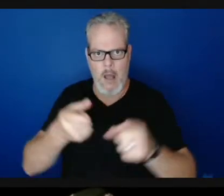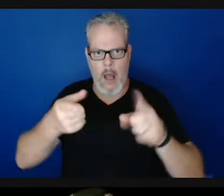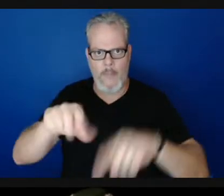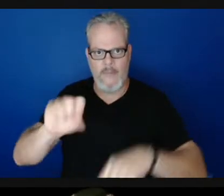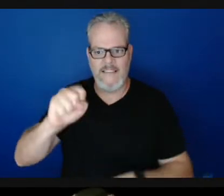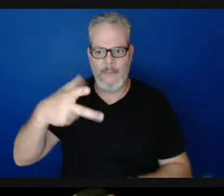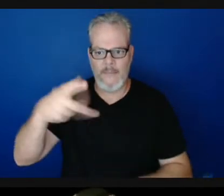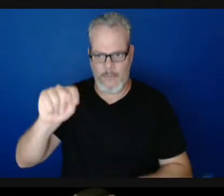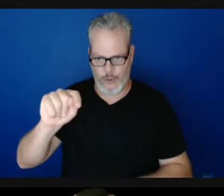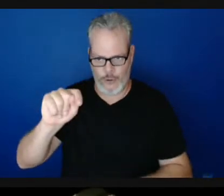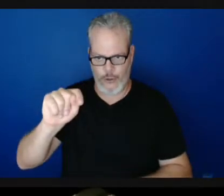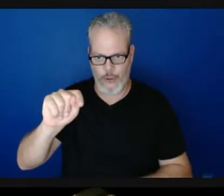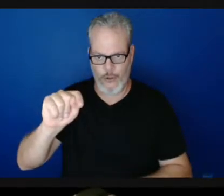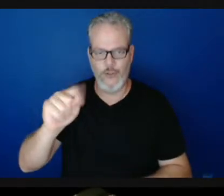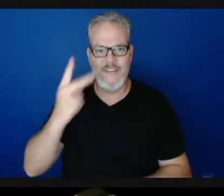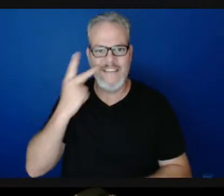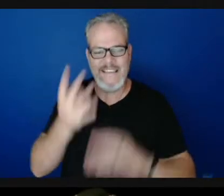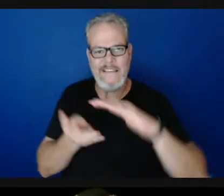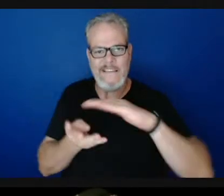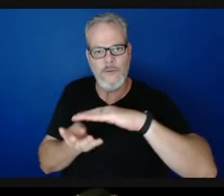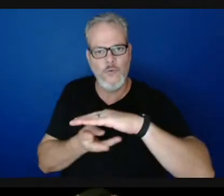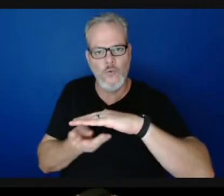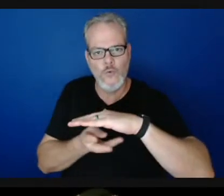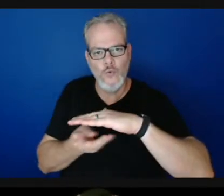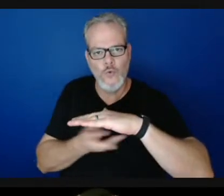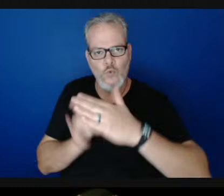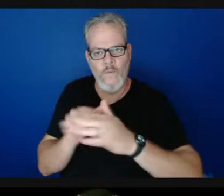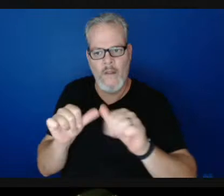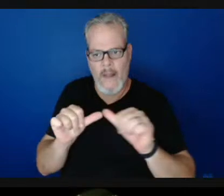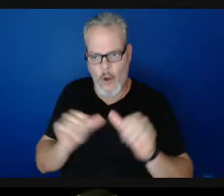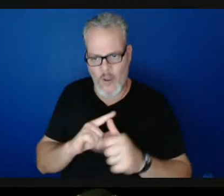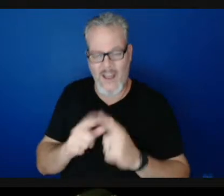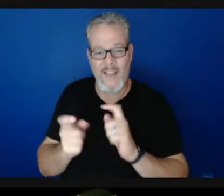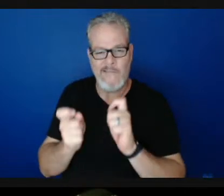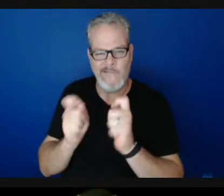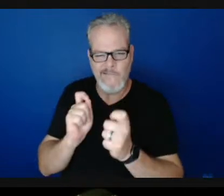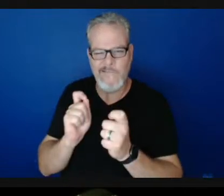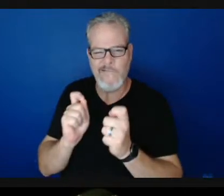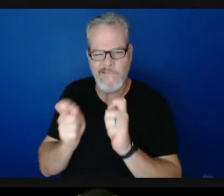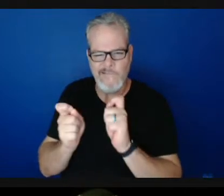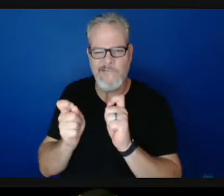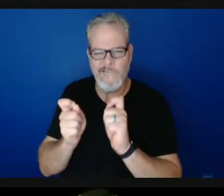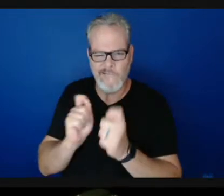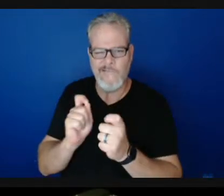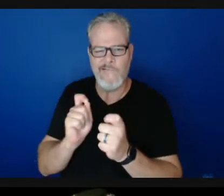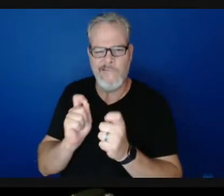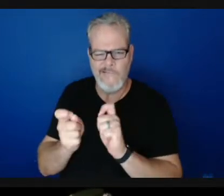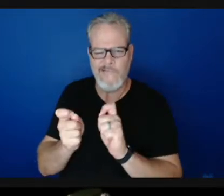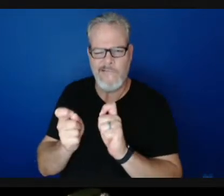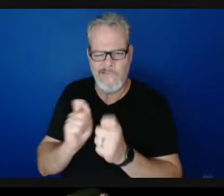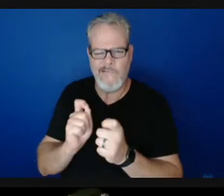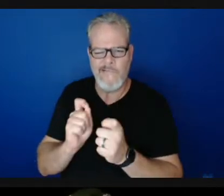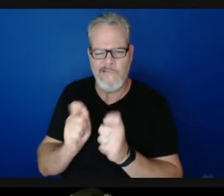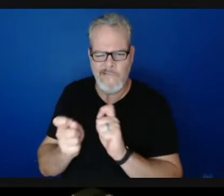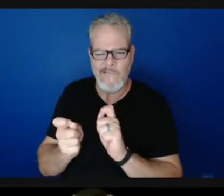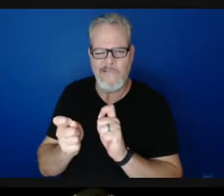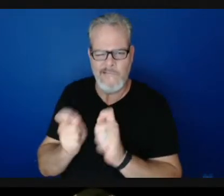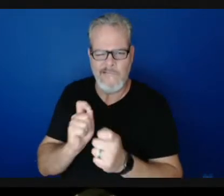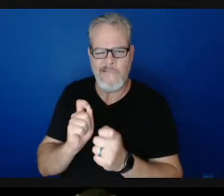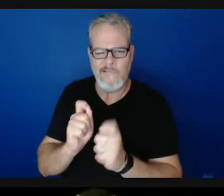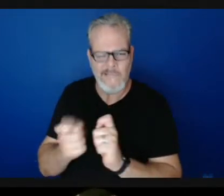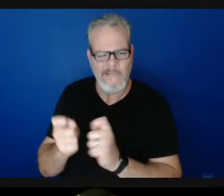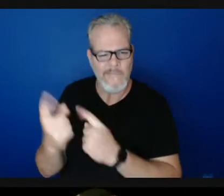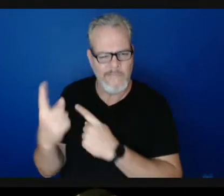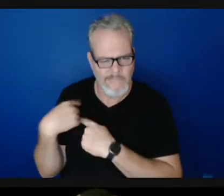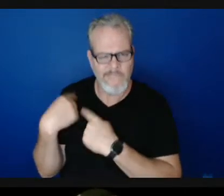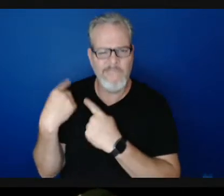intrusion coming into the eruption in September. And a lot of smaller adjustments since then. So within the context of this broad range, it's hard to say that this little